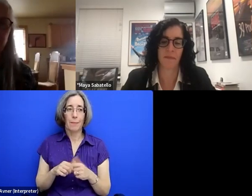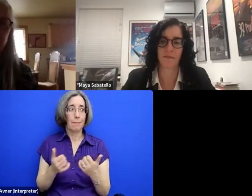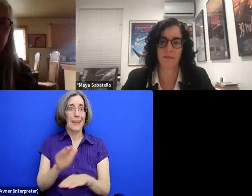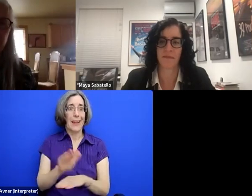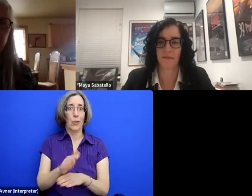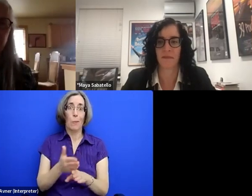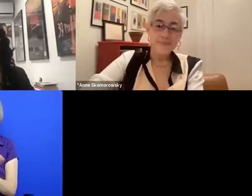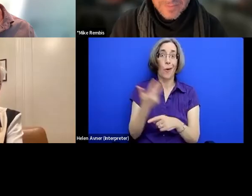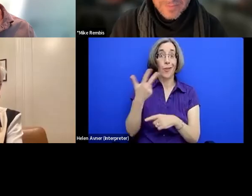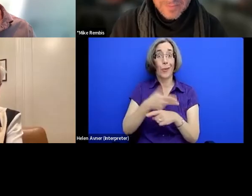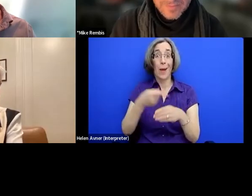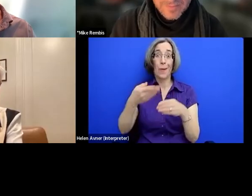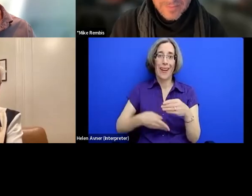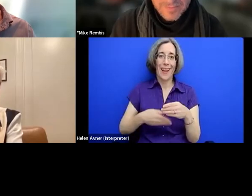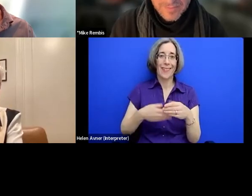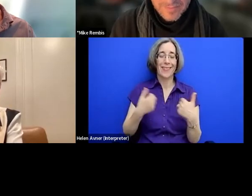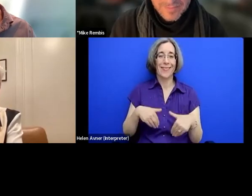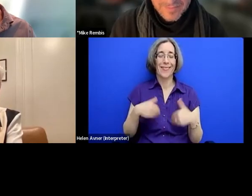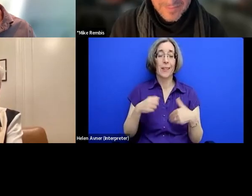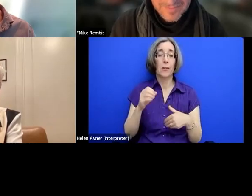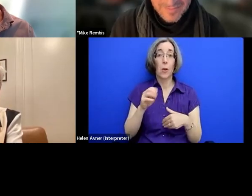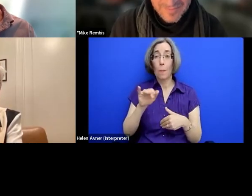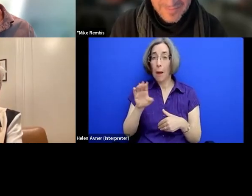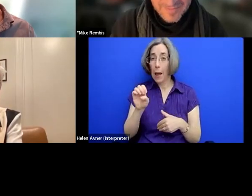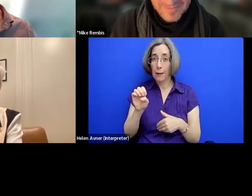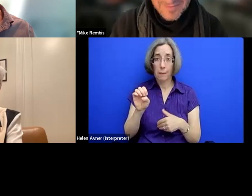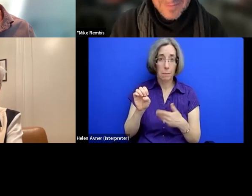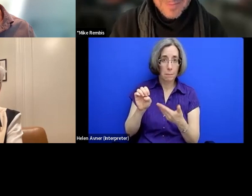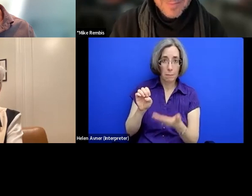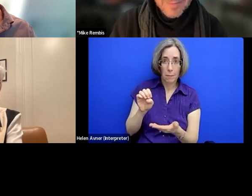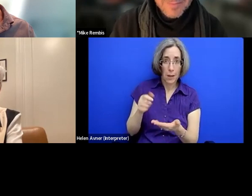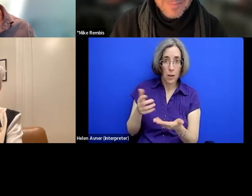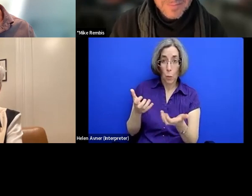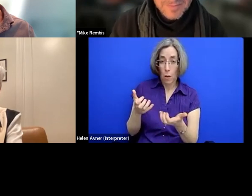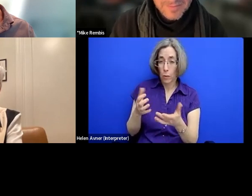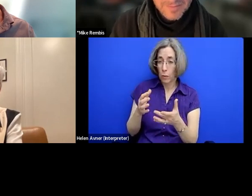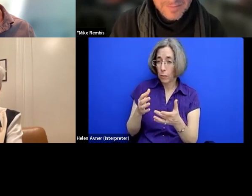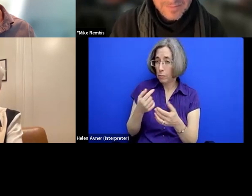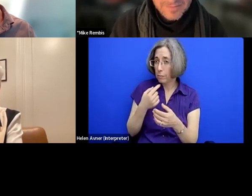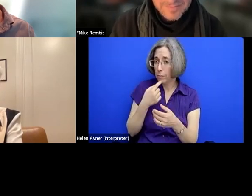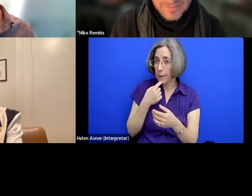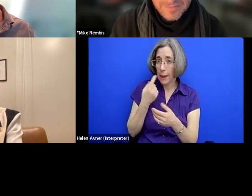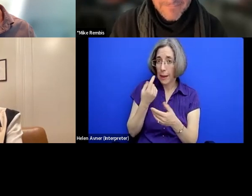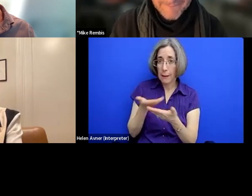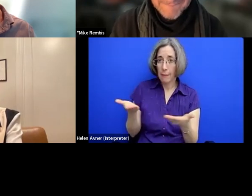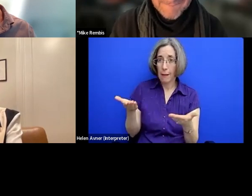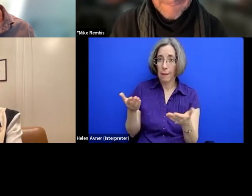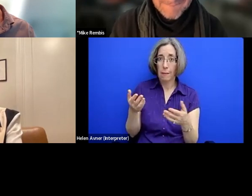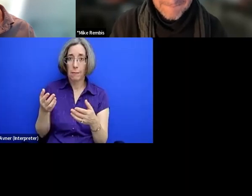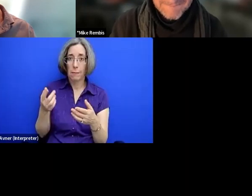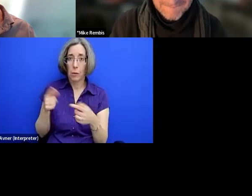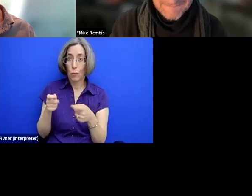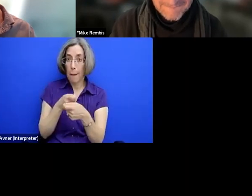3-day weekend. So Mike, I don't know if you wanted to say anything to end